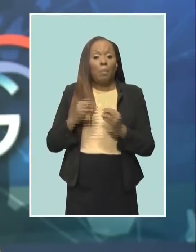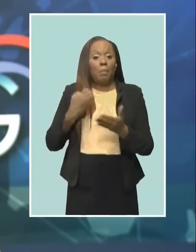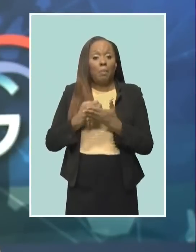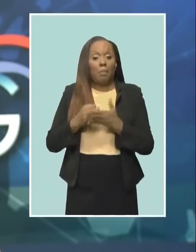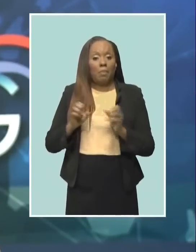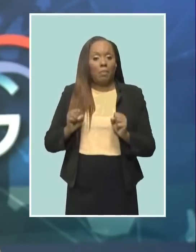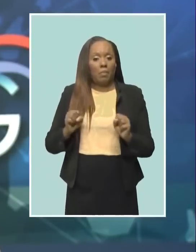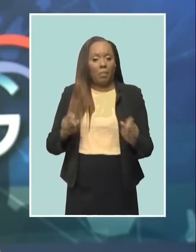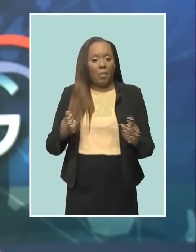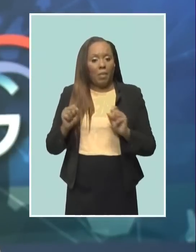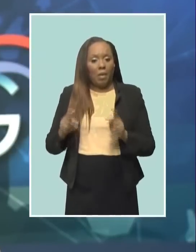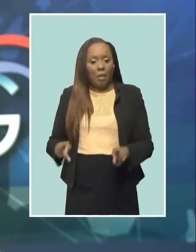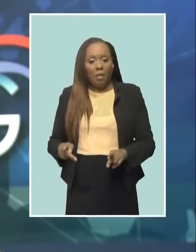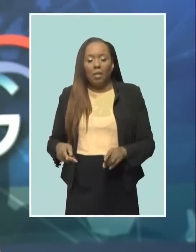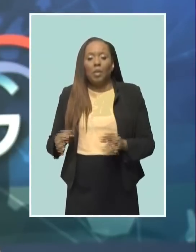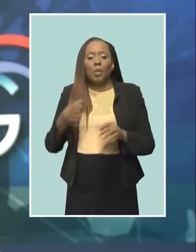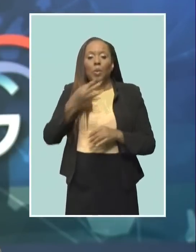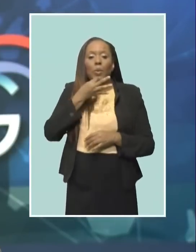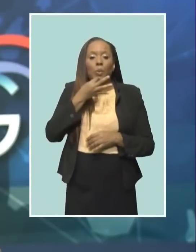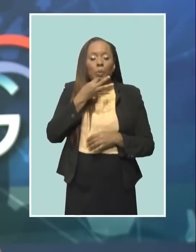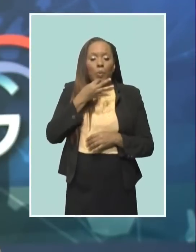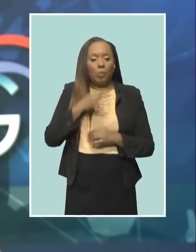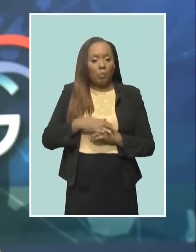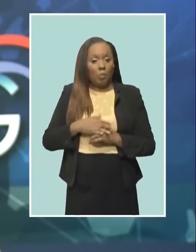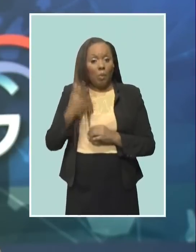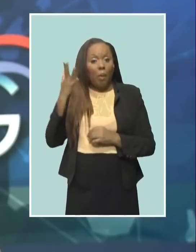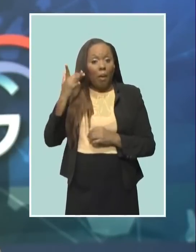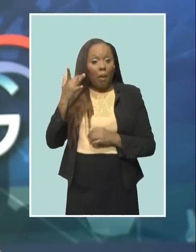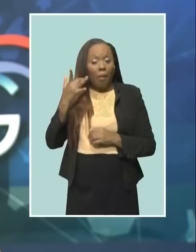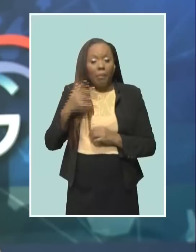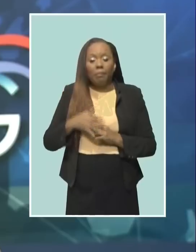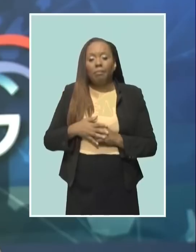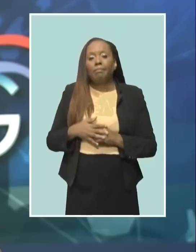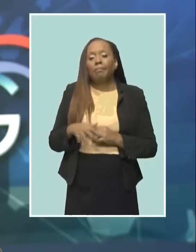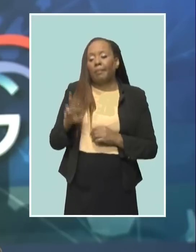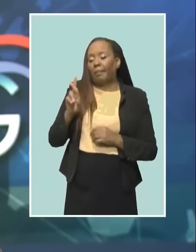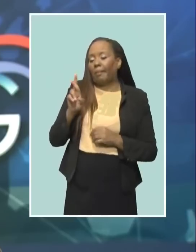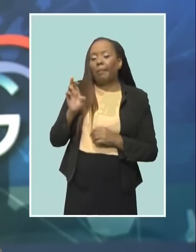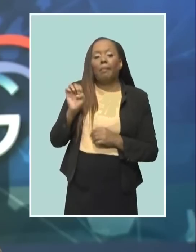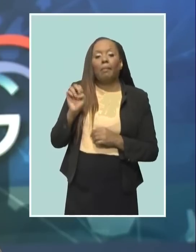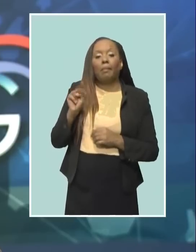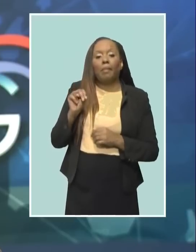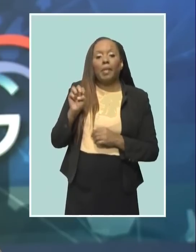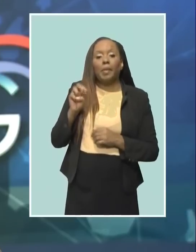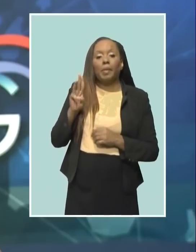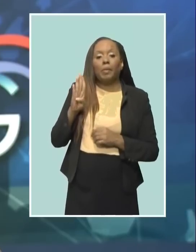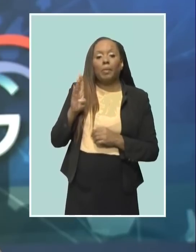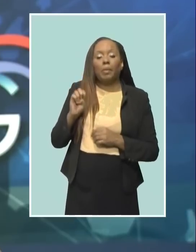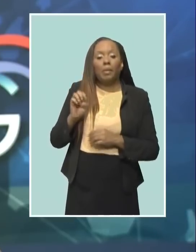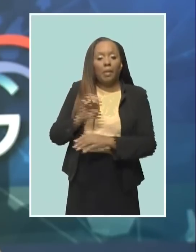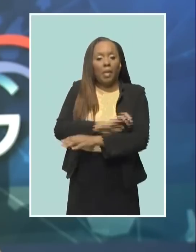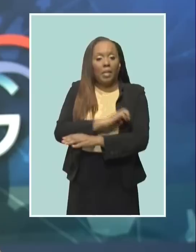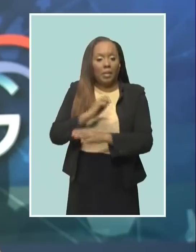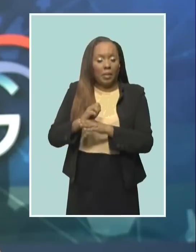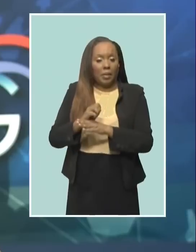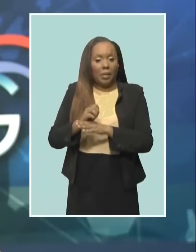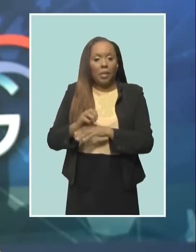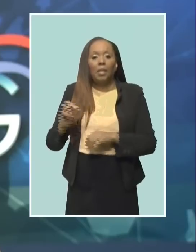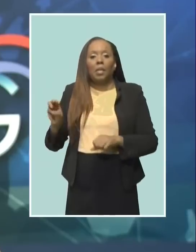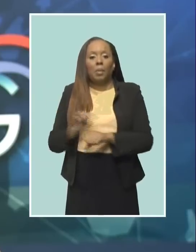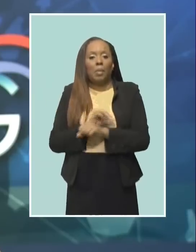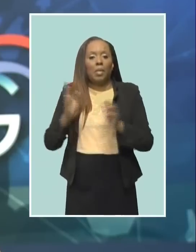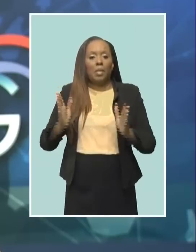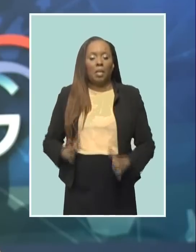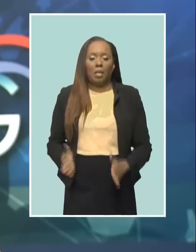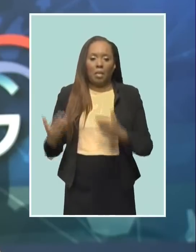for Barbadians may soon be generated in the renewable energy sector. Minister of Foreign Affairs and Foreign Trade, Kerry Simmons,